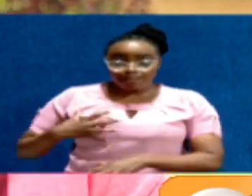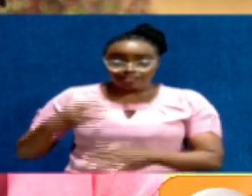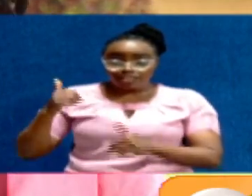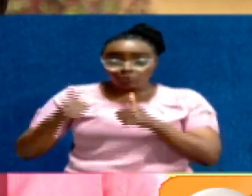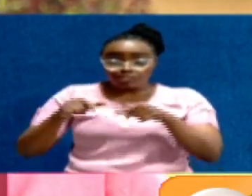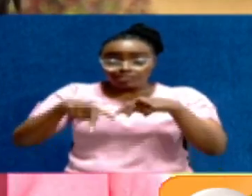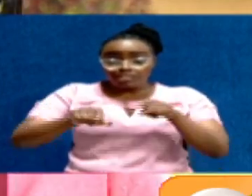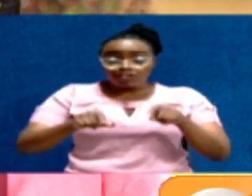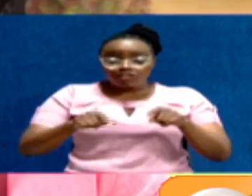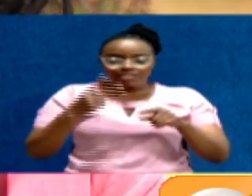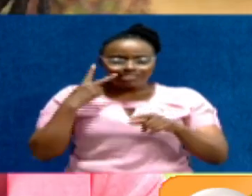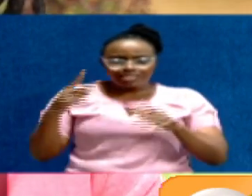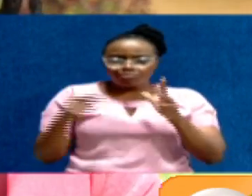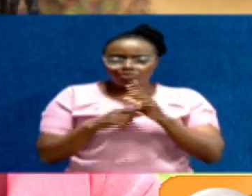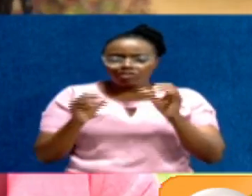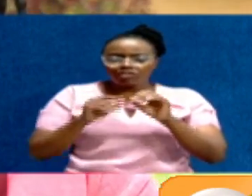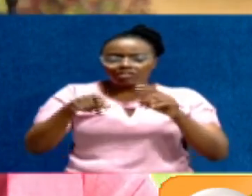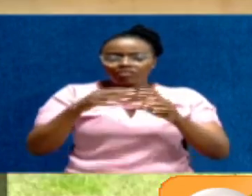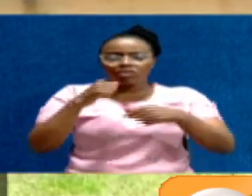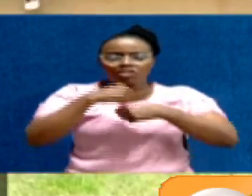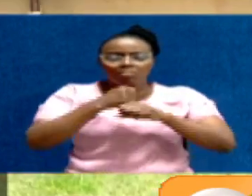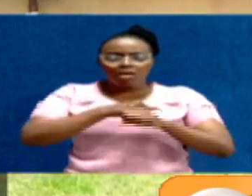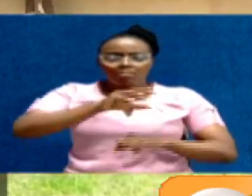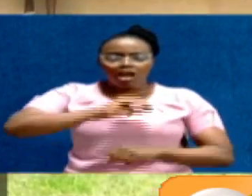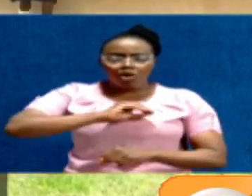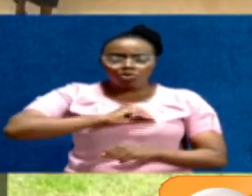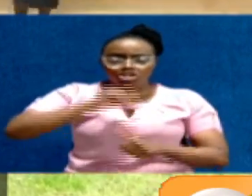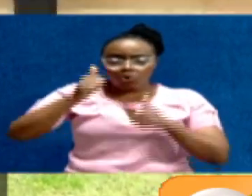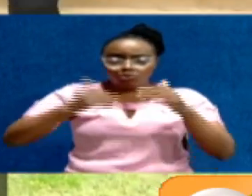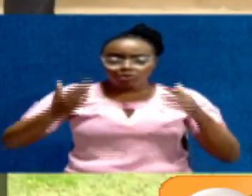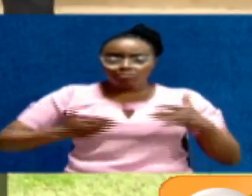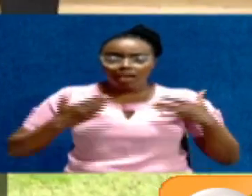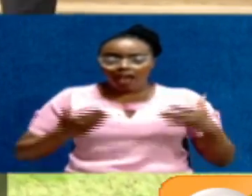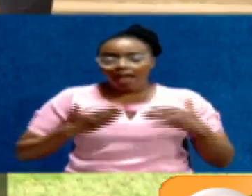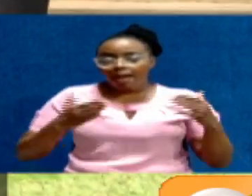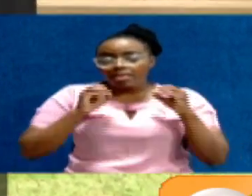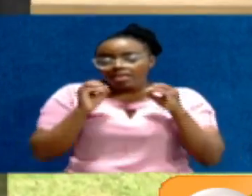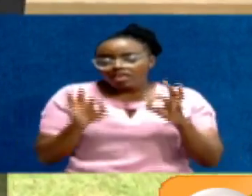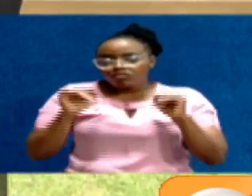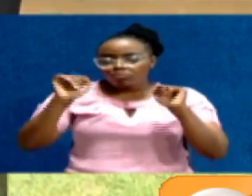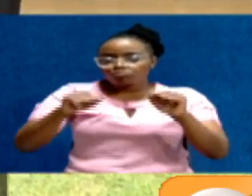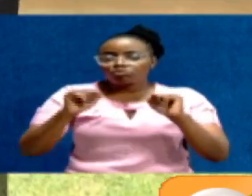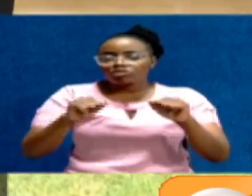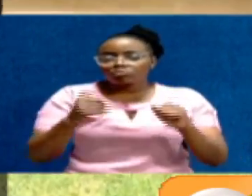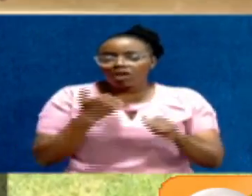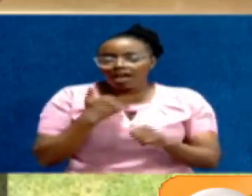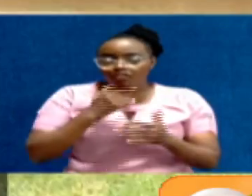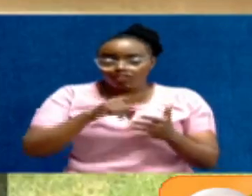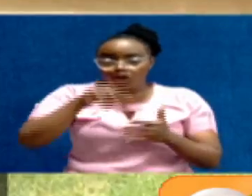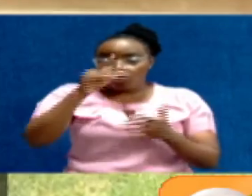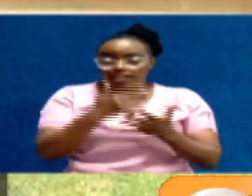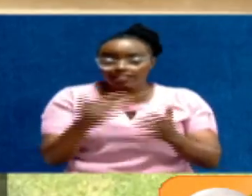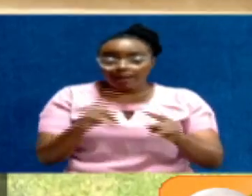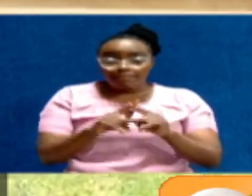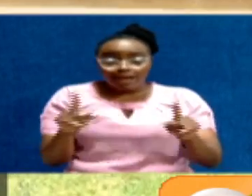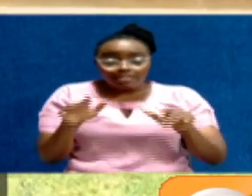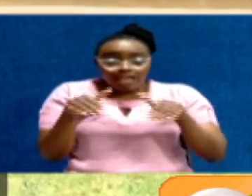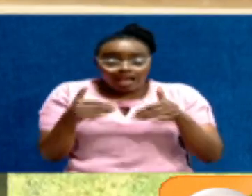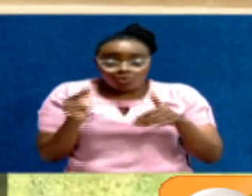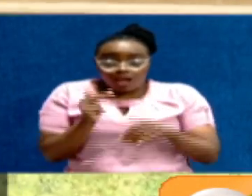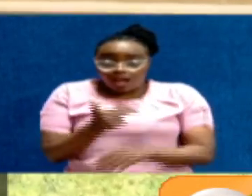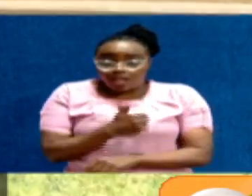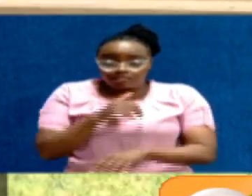ambaye yeye hata hakuona maana, alienda akajitengenezea yake, ambaye tungefurahi sana kama angepata the right thing, lakini ni